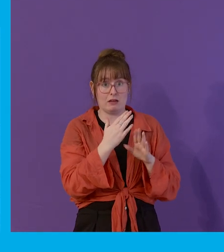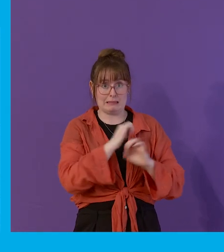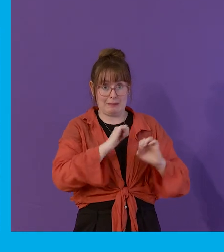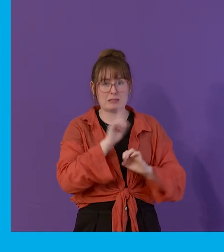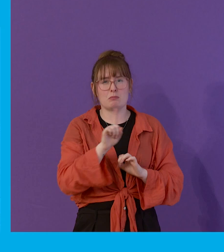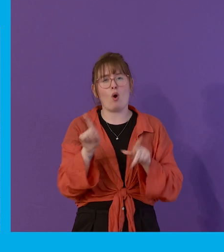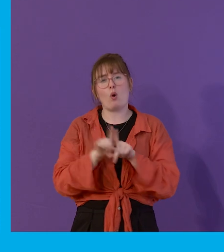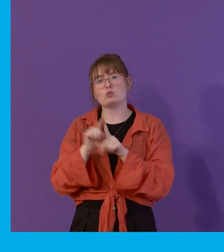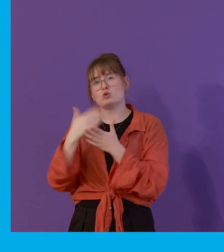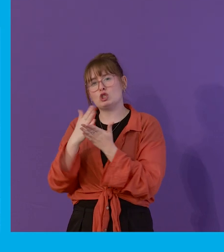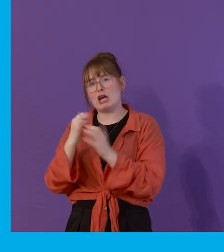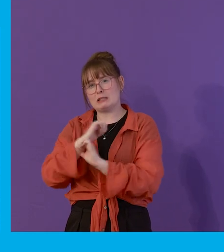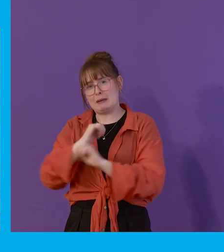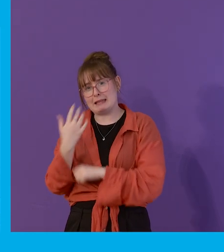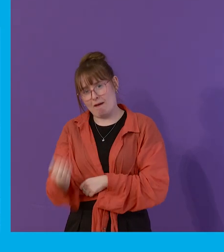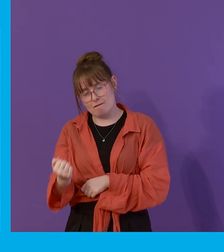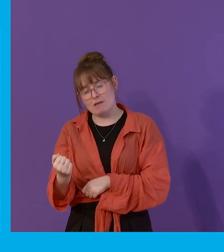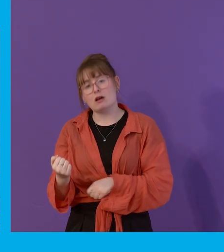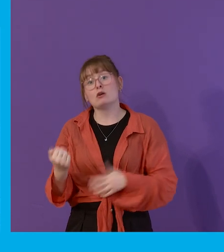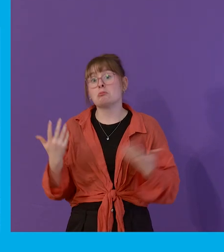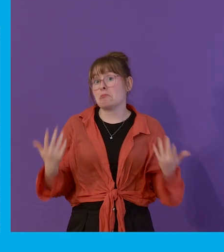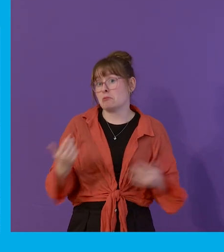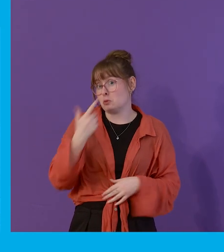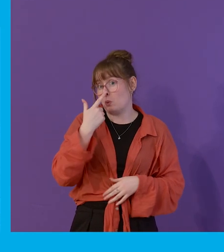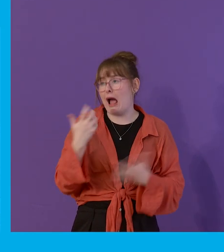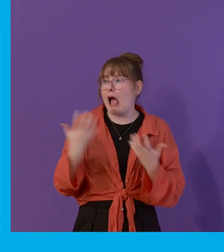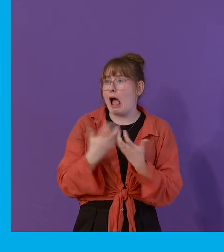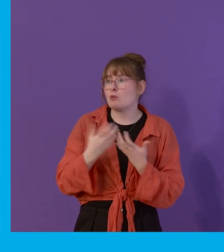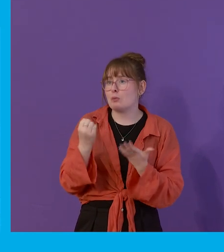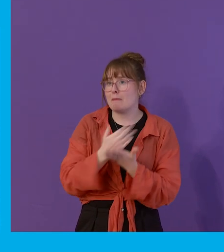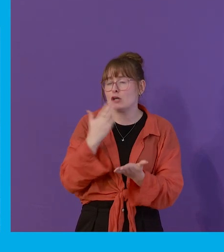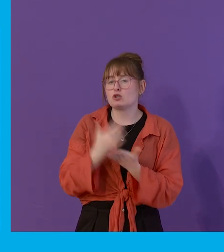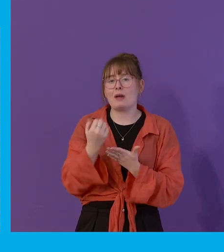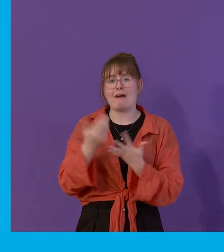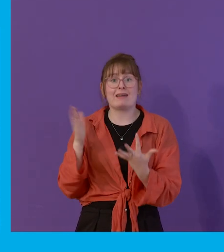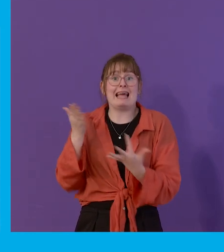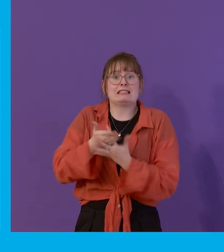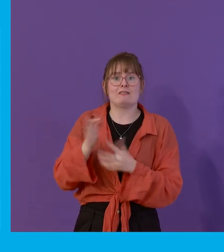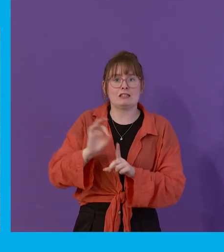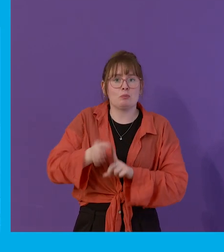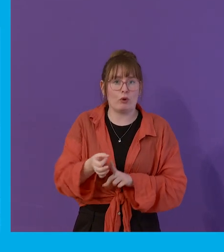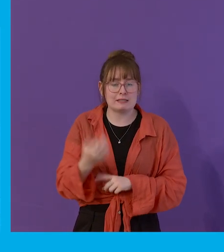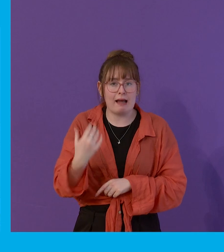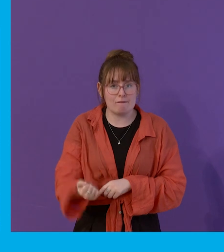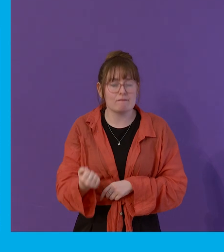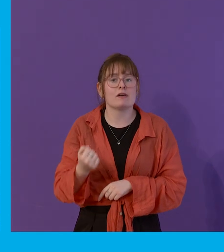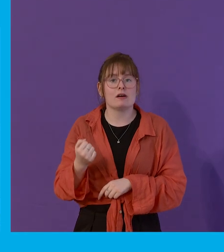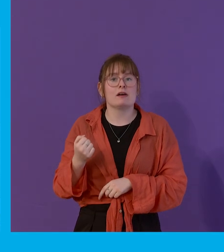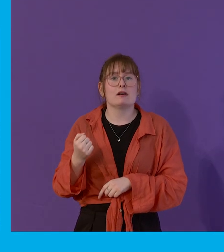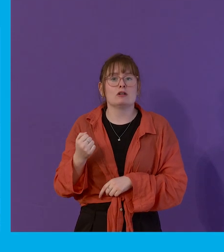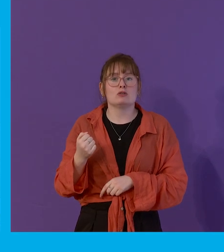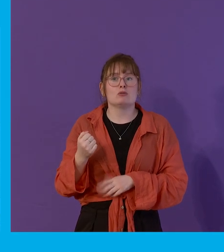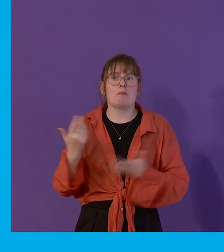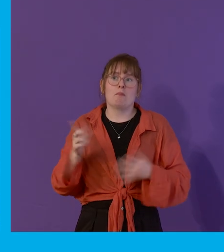shared space. And could we, you know, how do we find these intervention points through to kind of get out